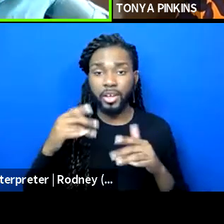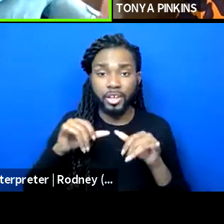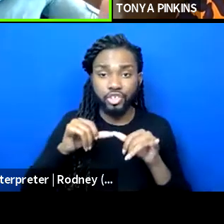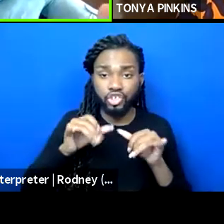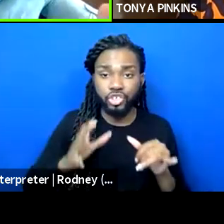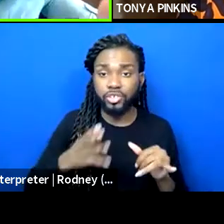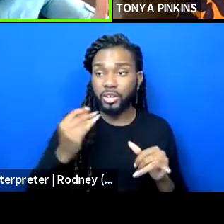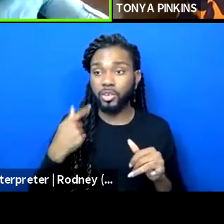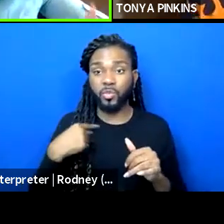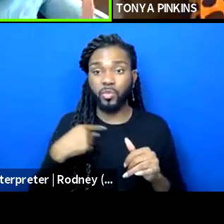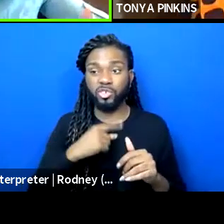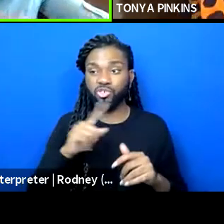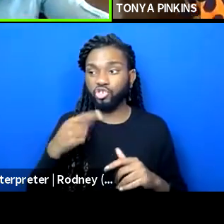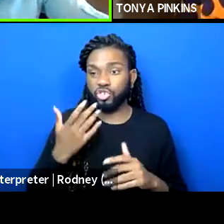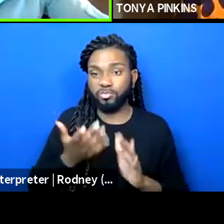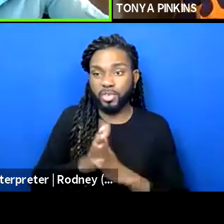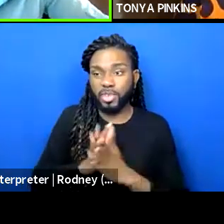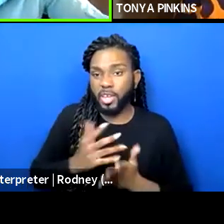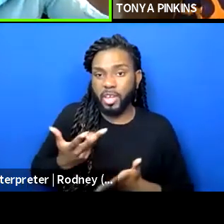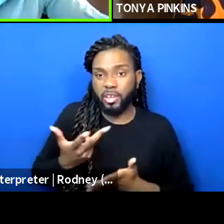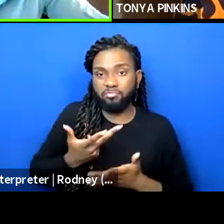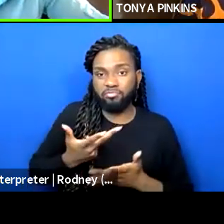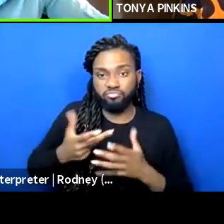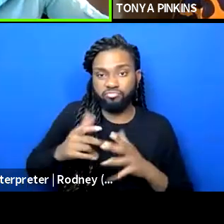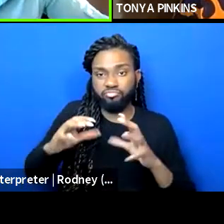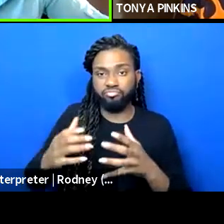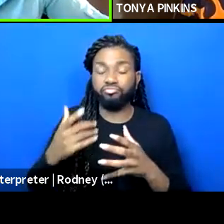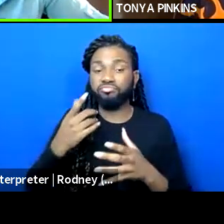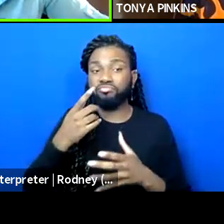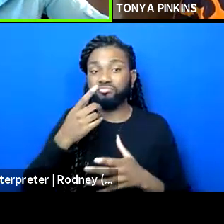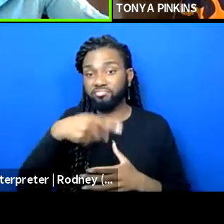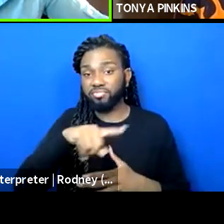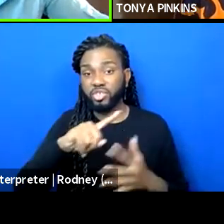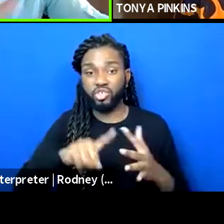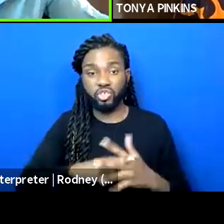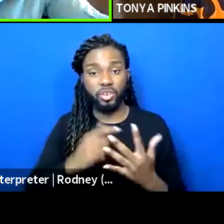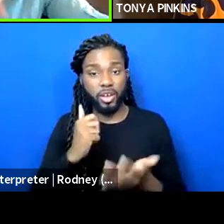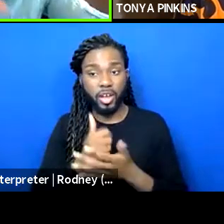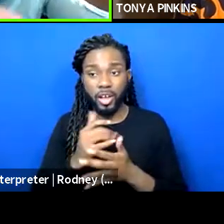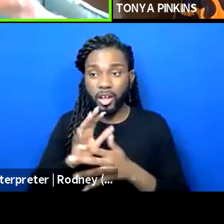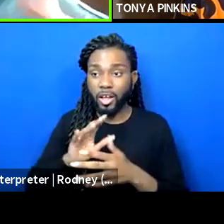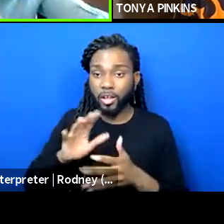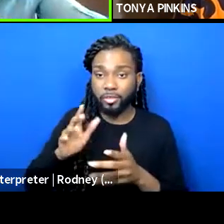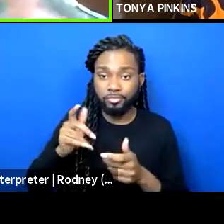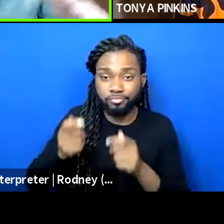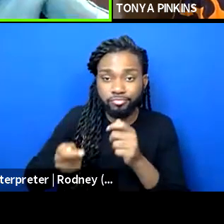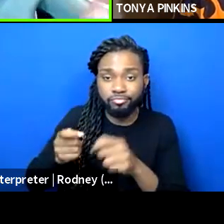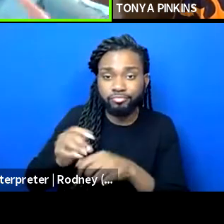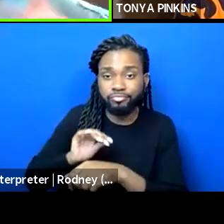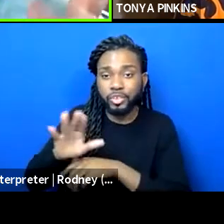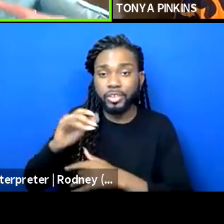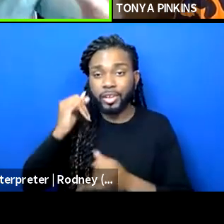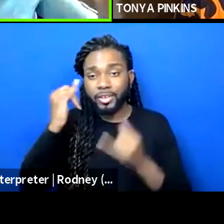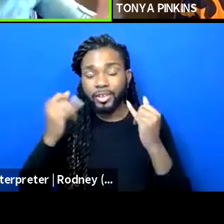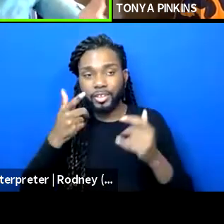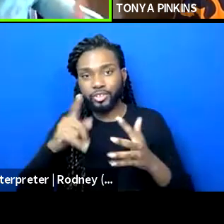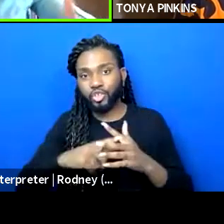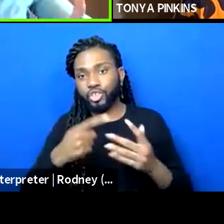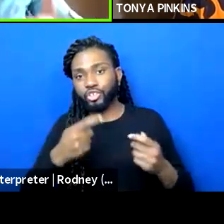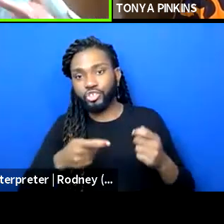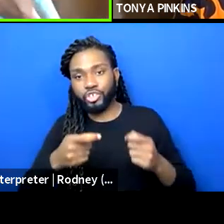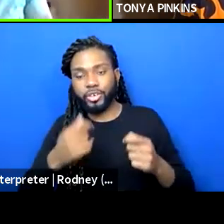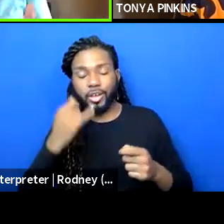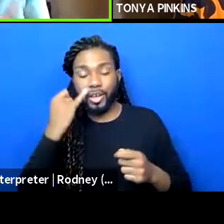became a trio, and they started helping shape the idea, and they switched and changed the idea, and it